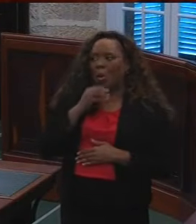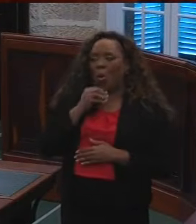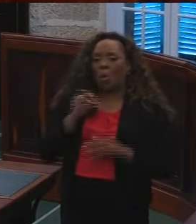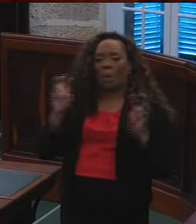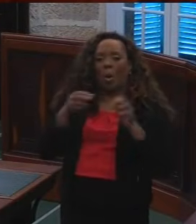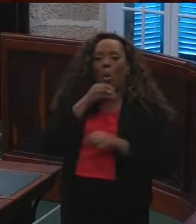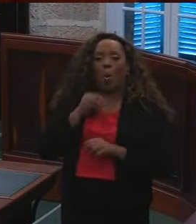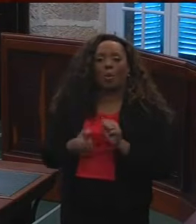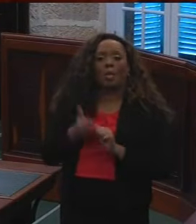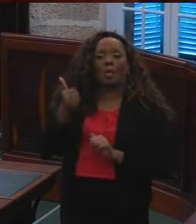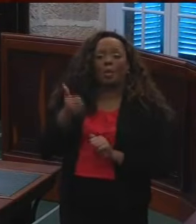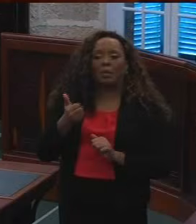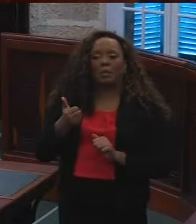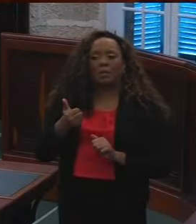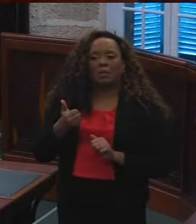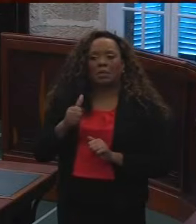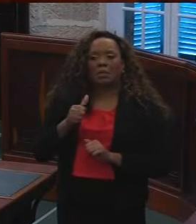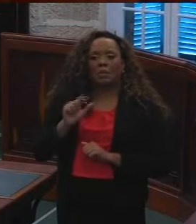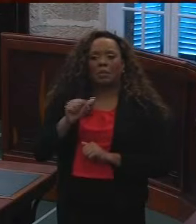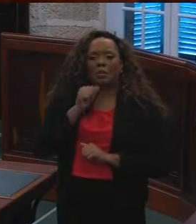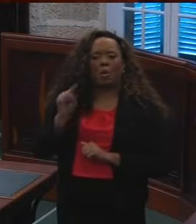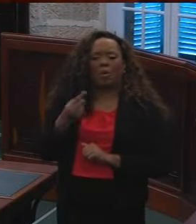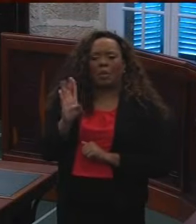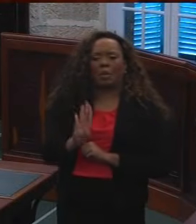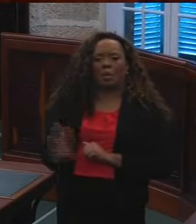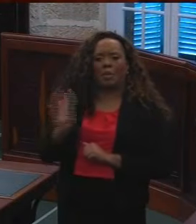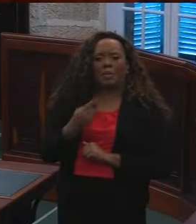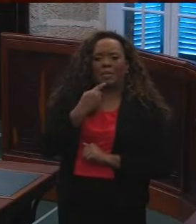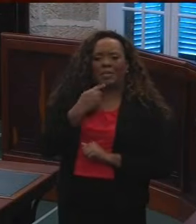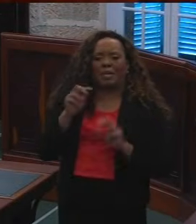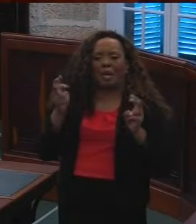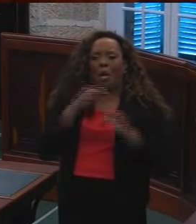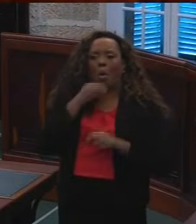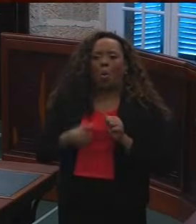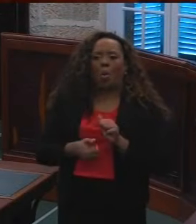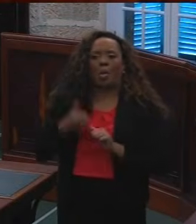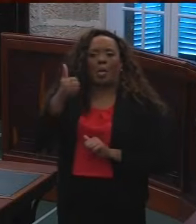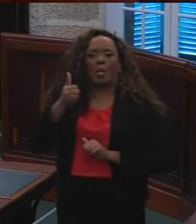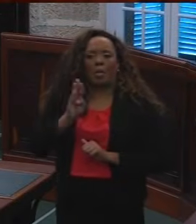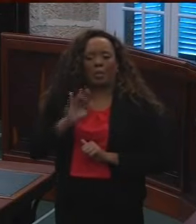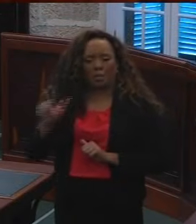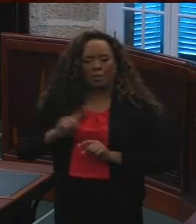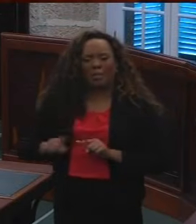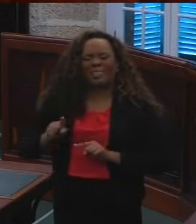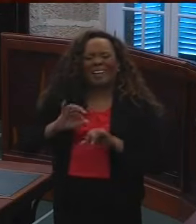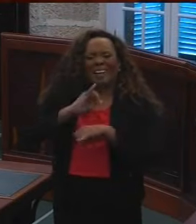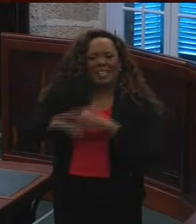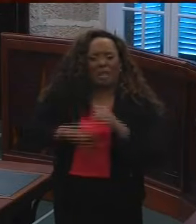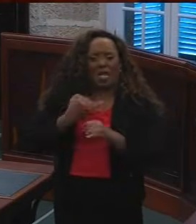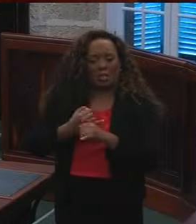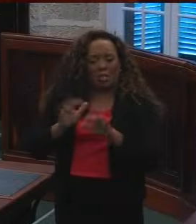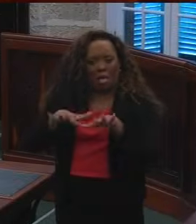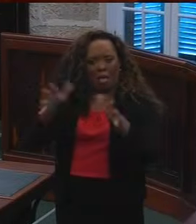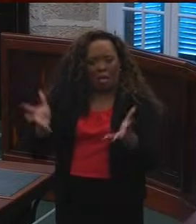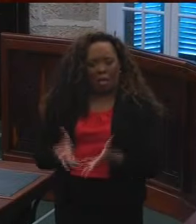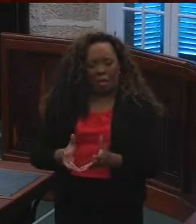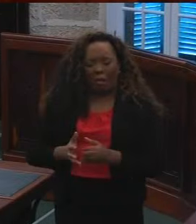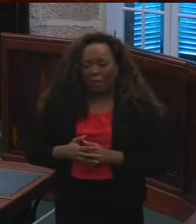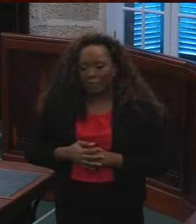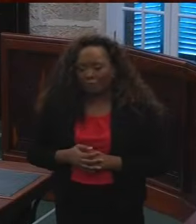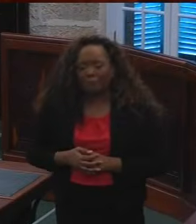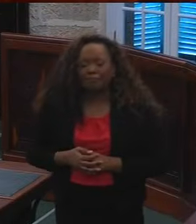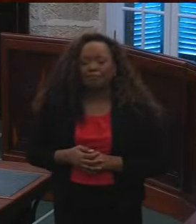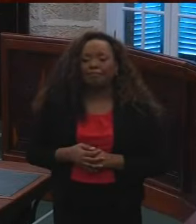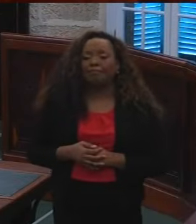community. Mr. Speaker, we have done a lot since 2018, and it would